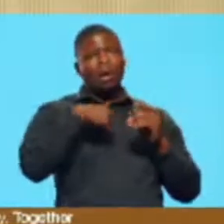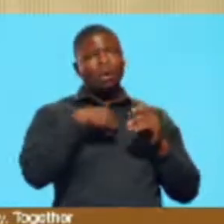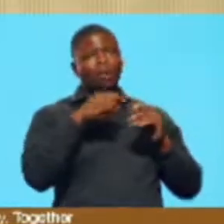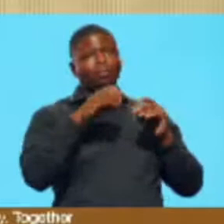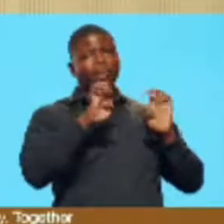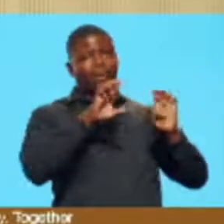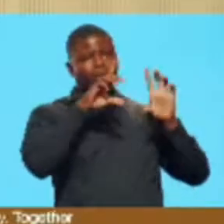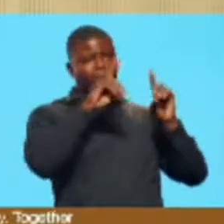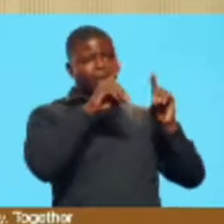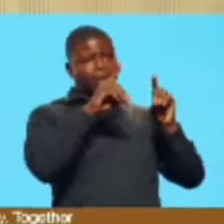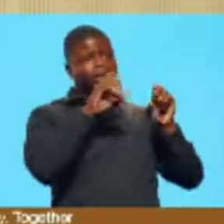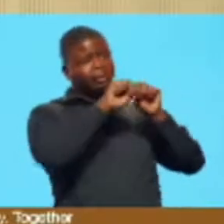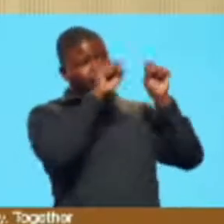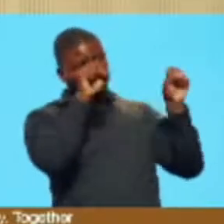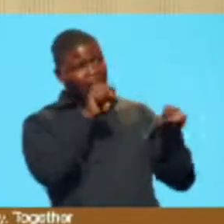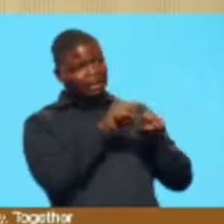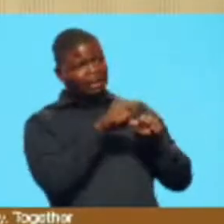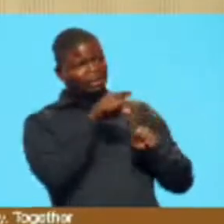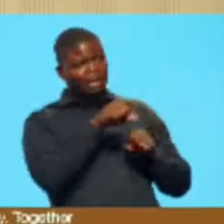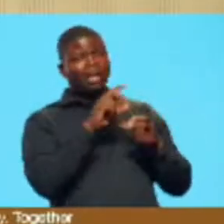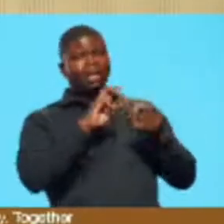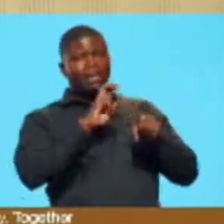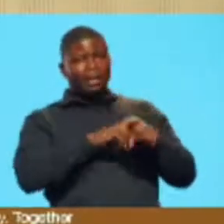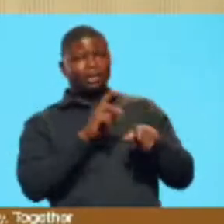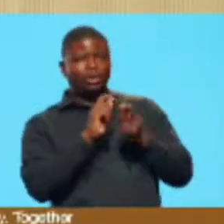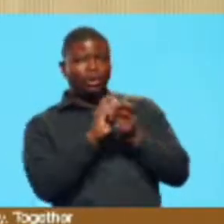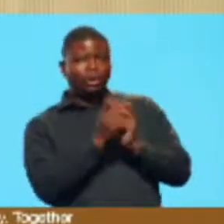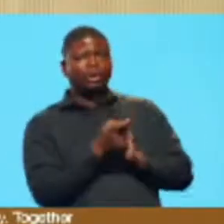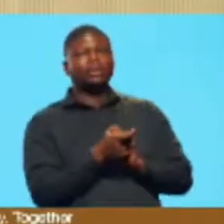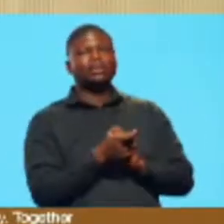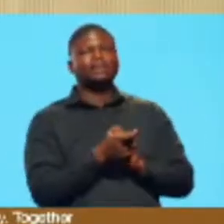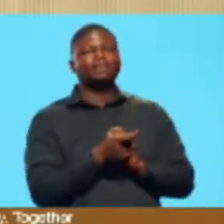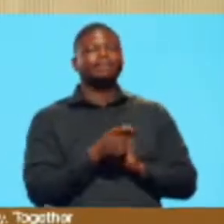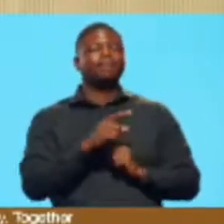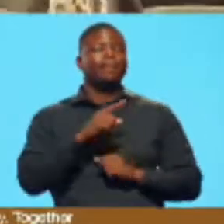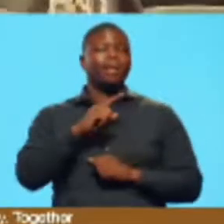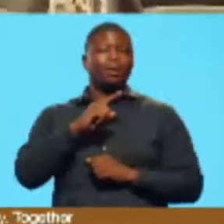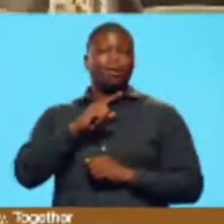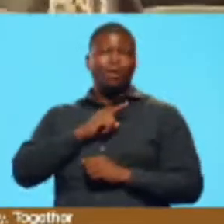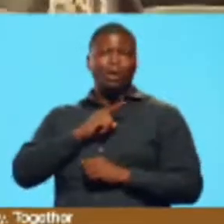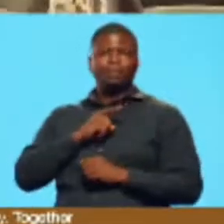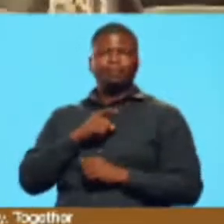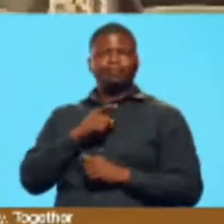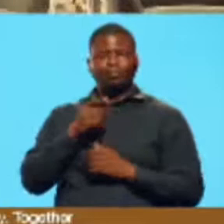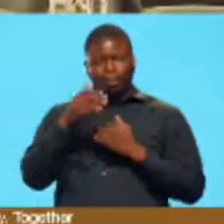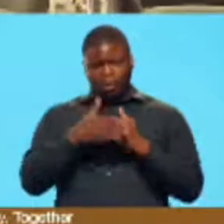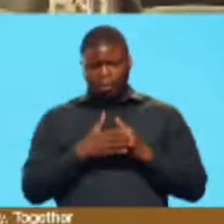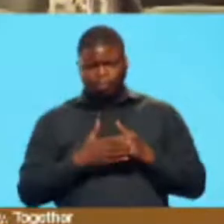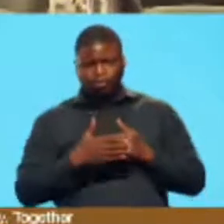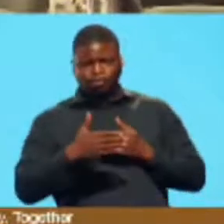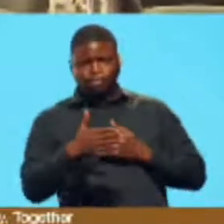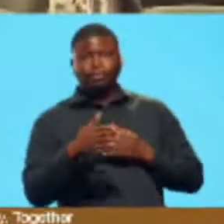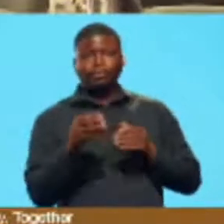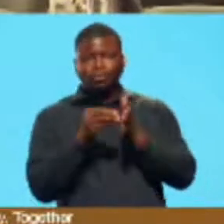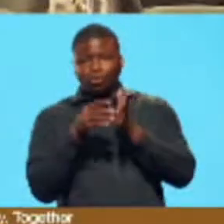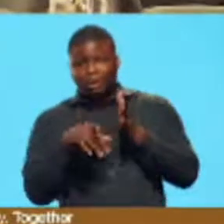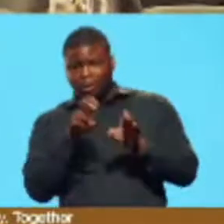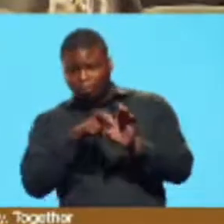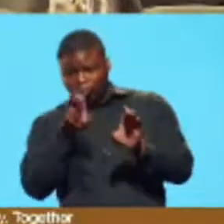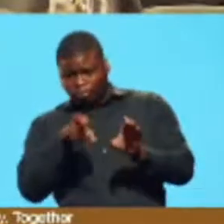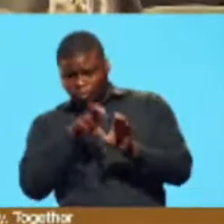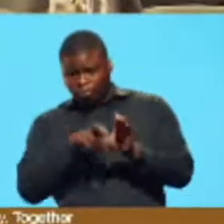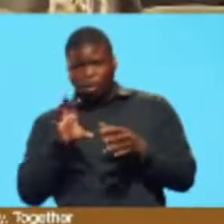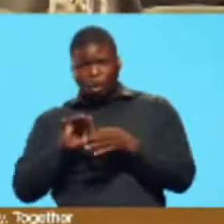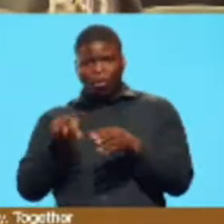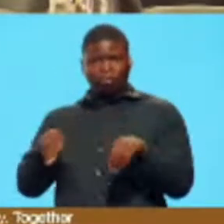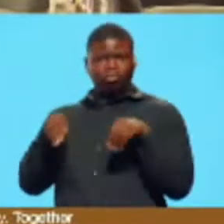addressed, because those are the ones who are going to give us challenges in terms of crime, in terms of substance